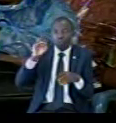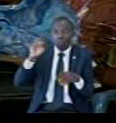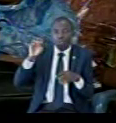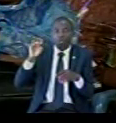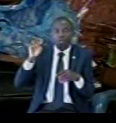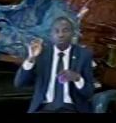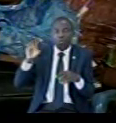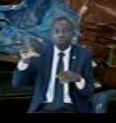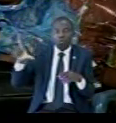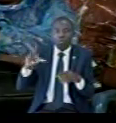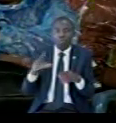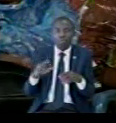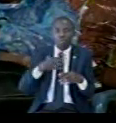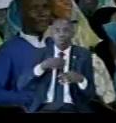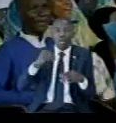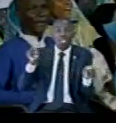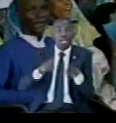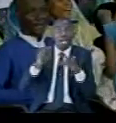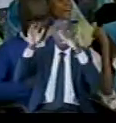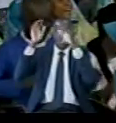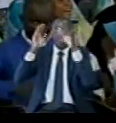I lost an amen. Amen.